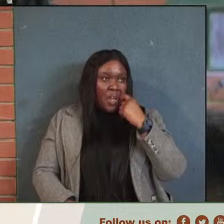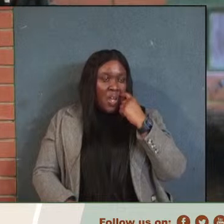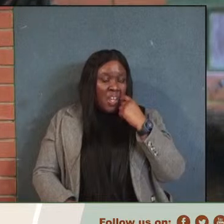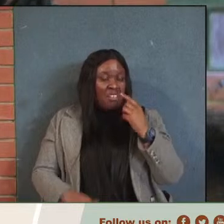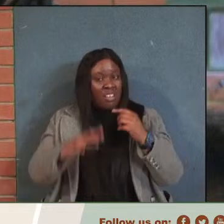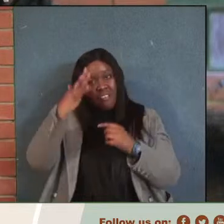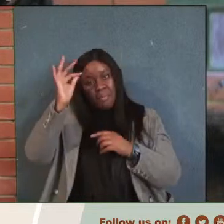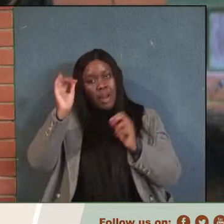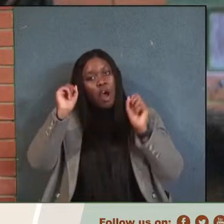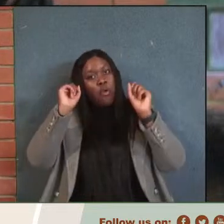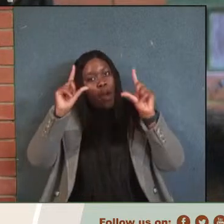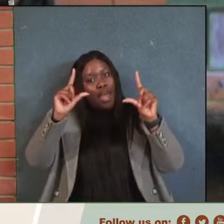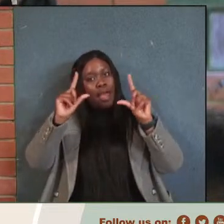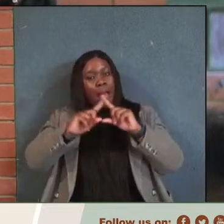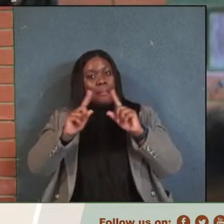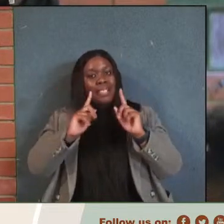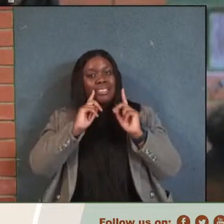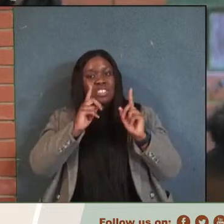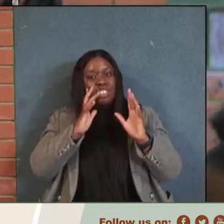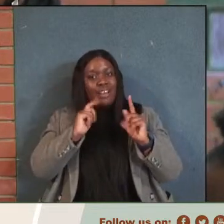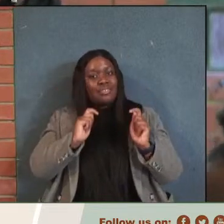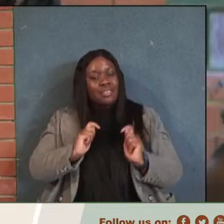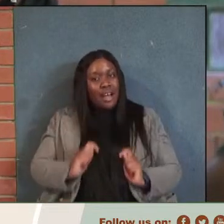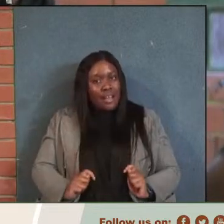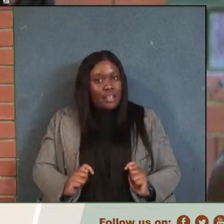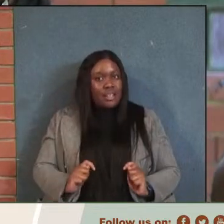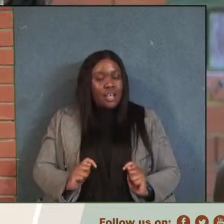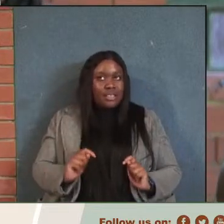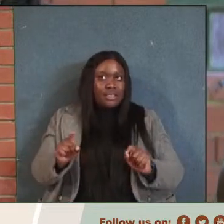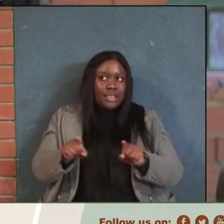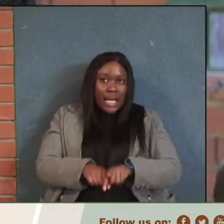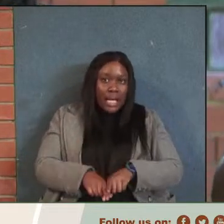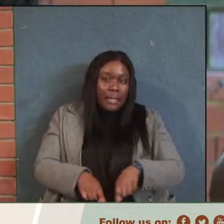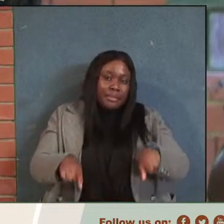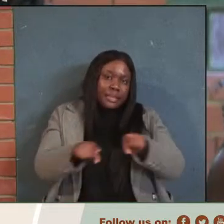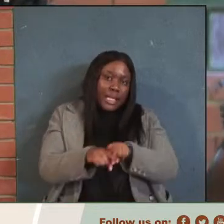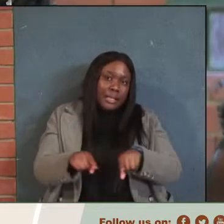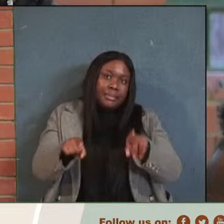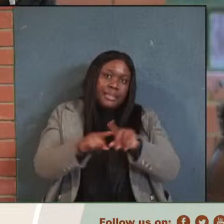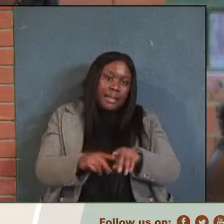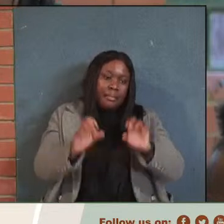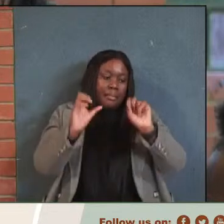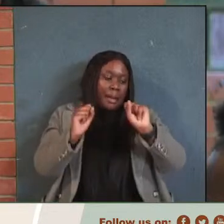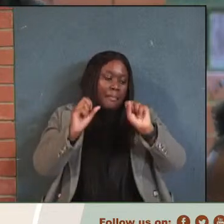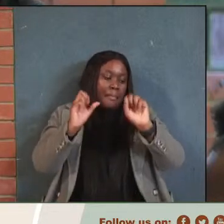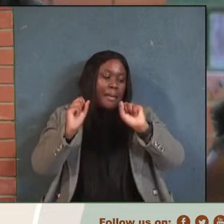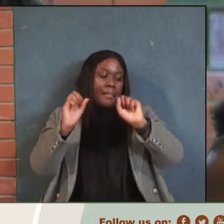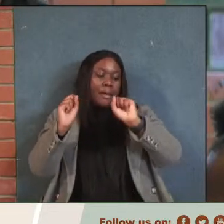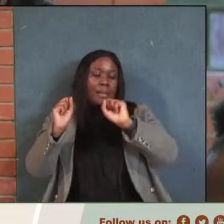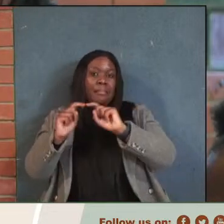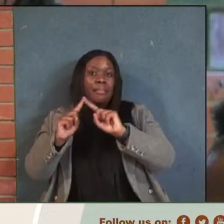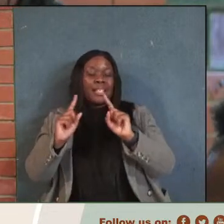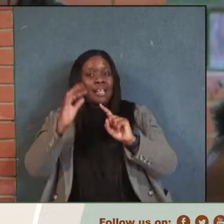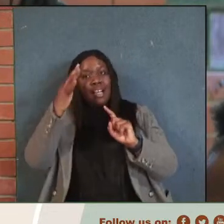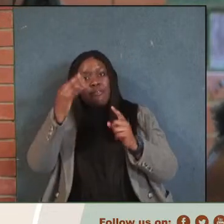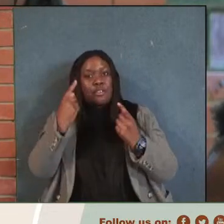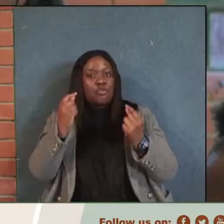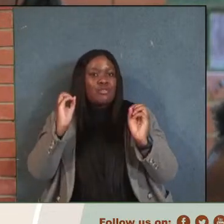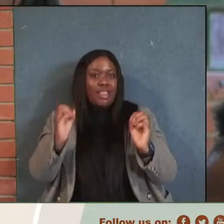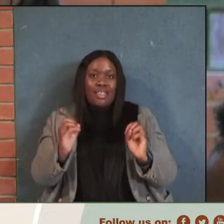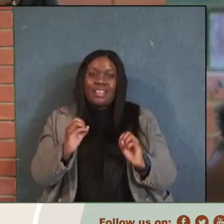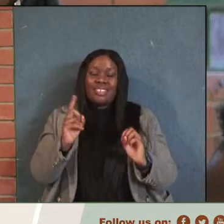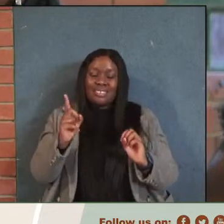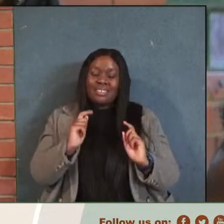aware. It's just that teachers are tired of always bringing up the same issues without government ever acting on it. That's why we need to use